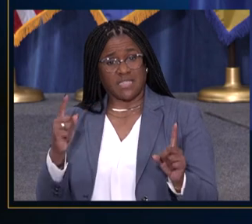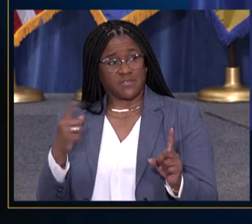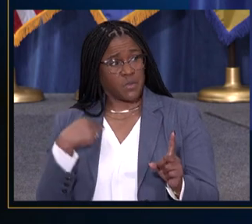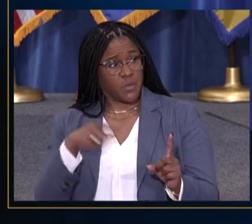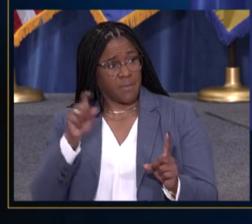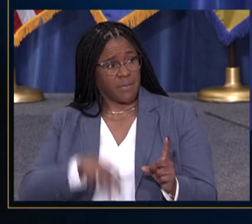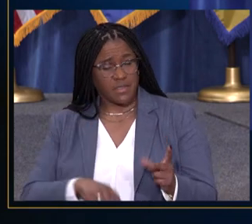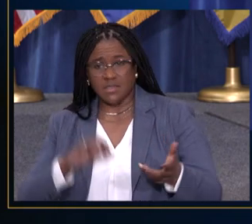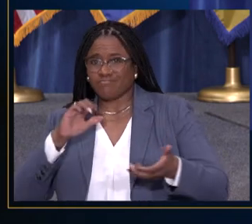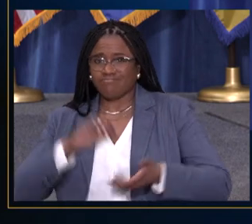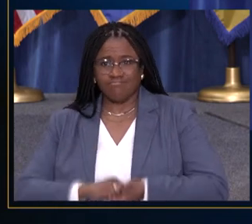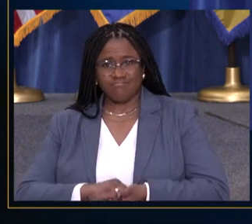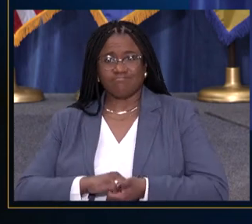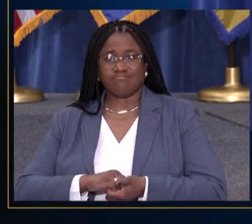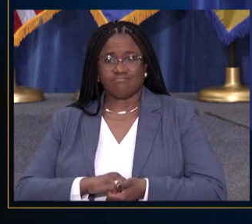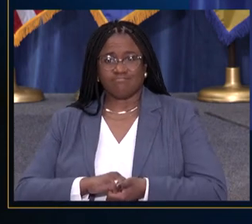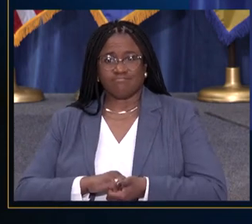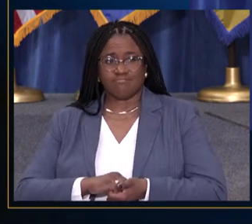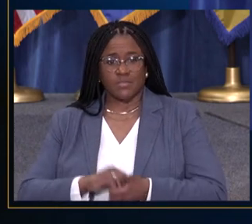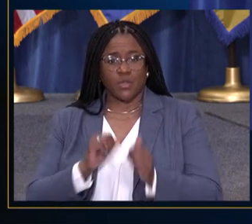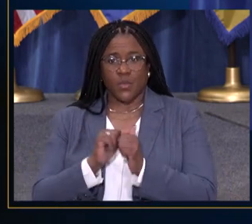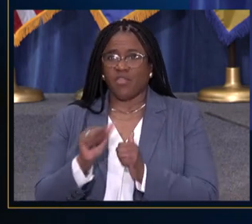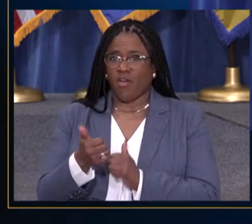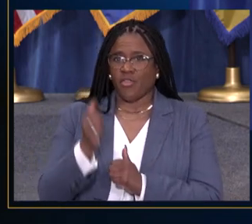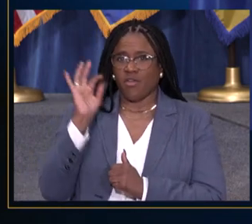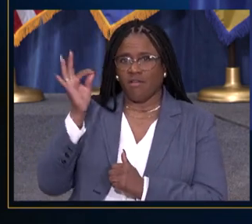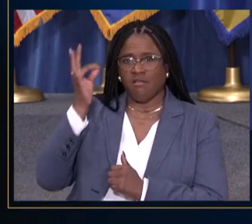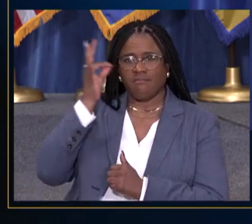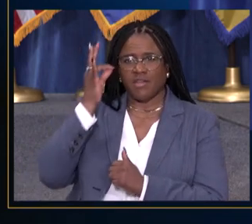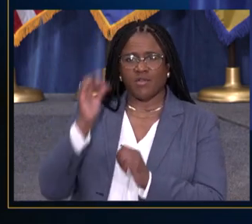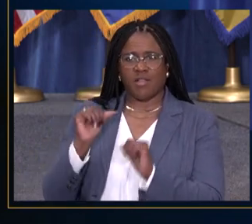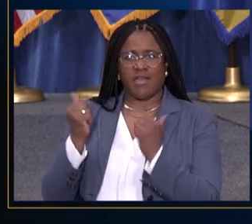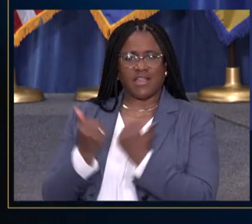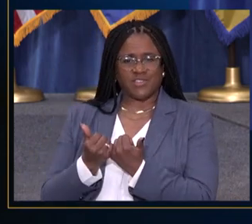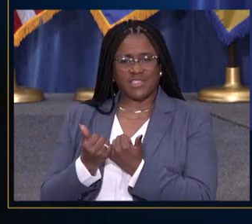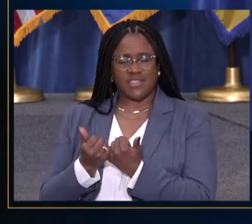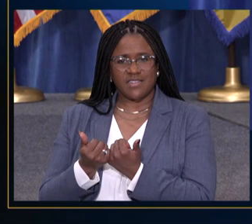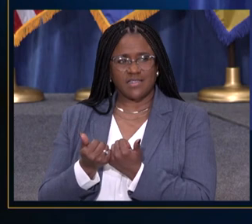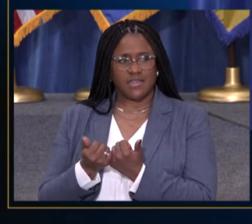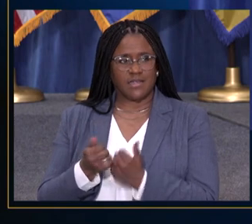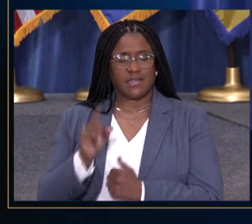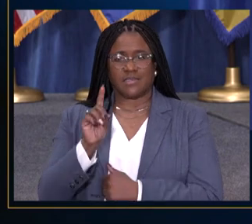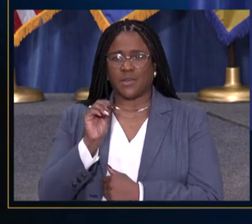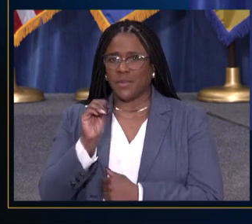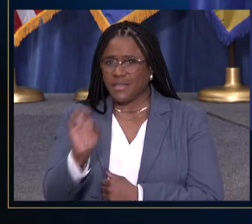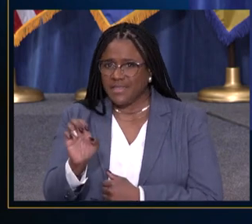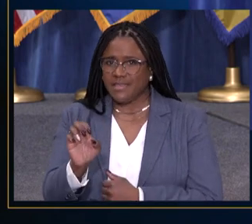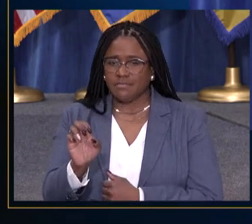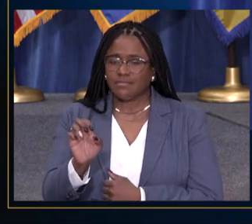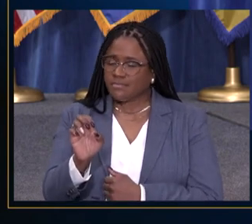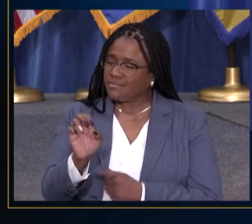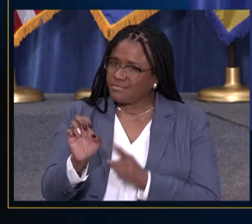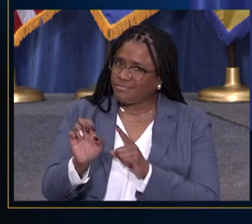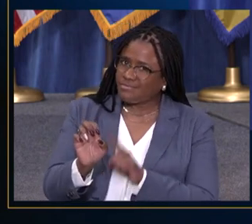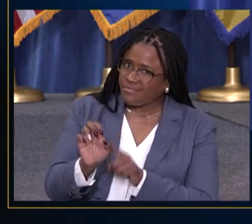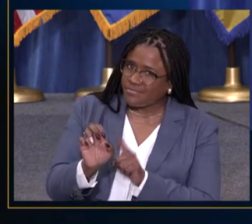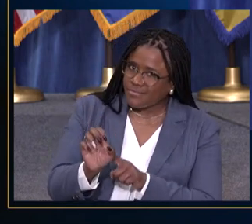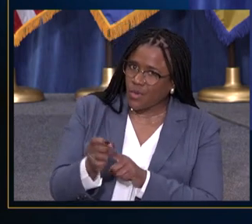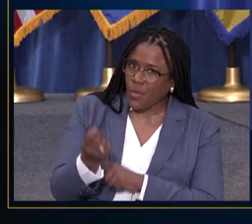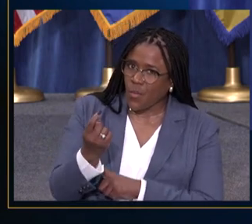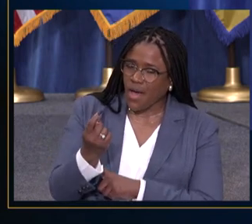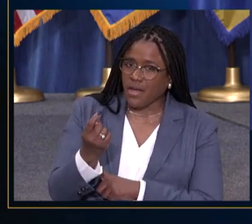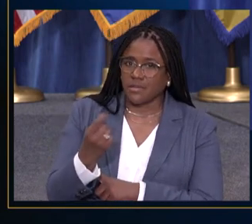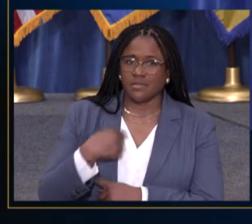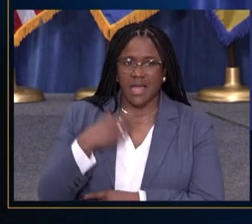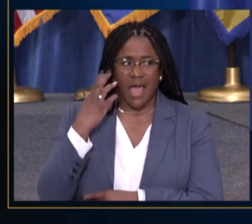to partnership with our other federal agencies, and the Department of Education certainly is one of them, and I will